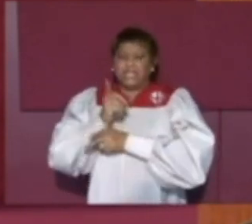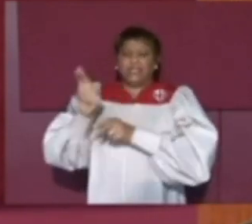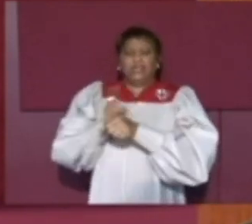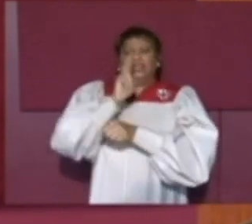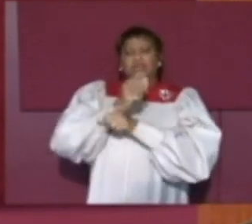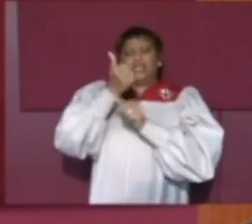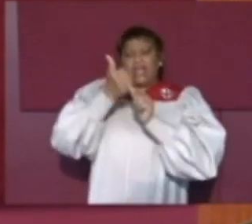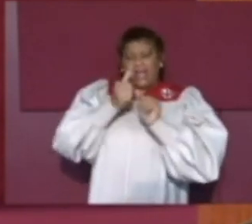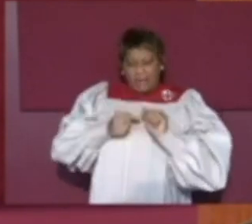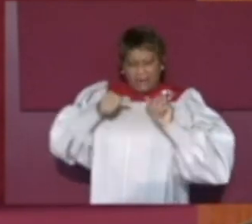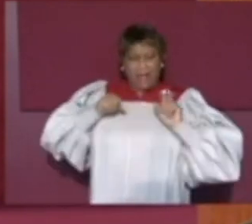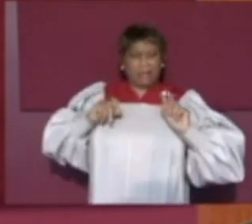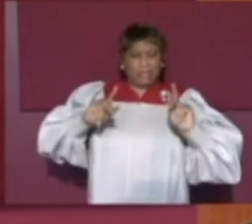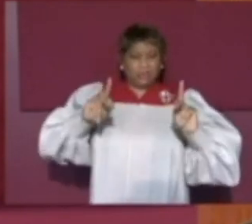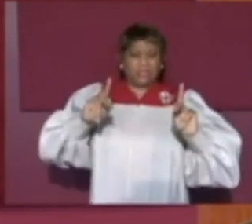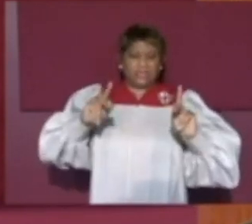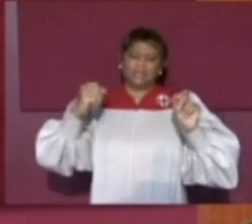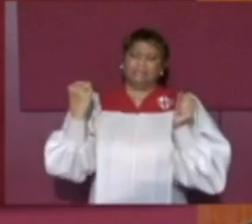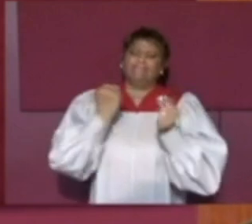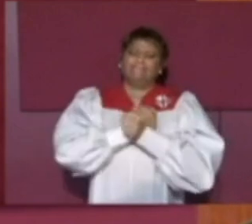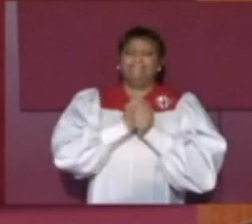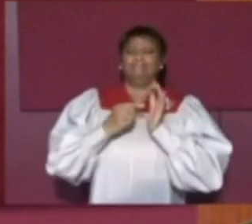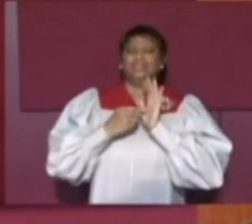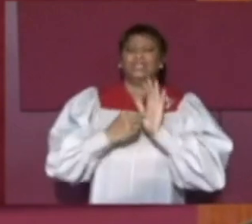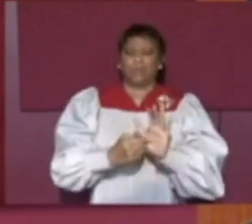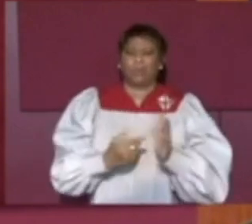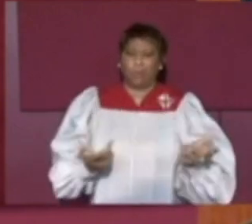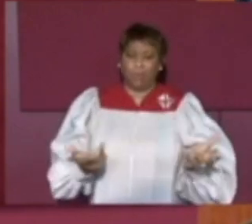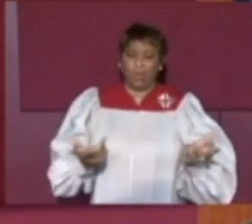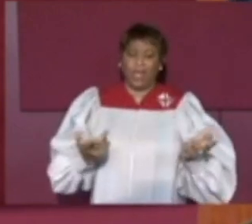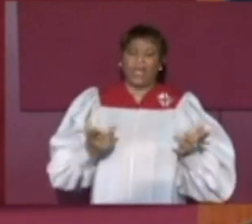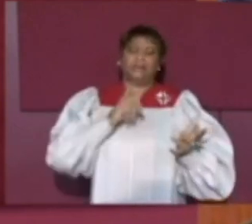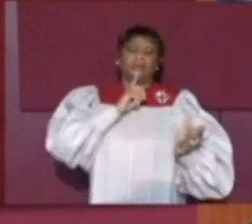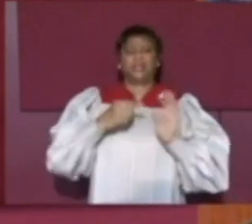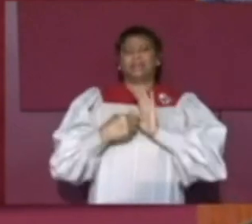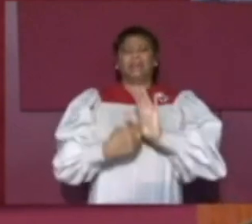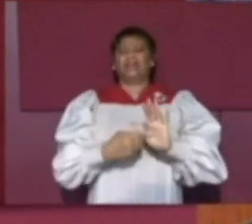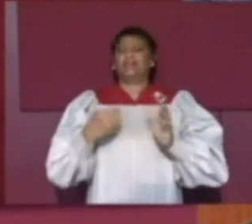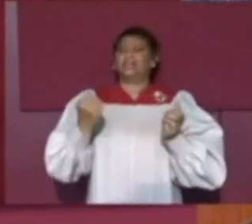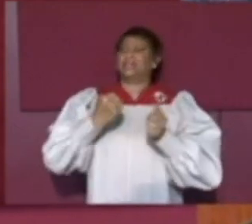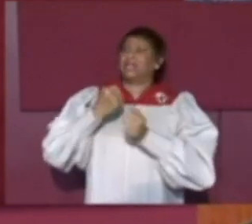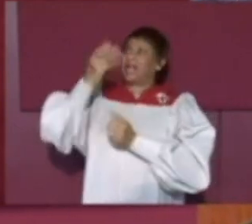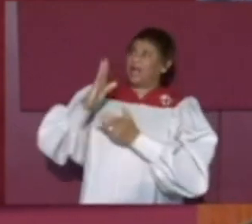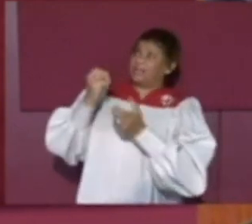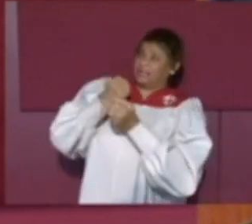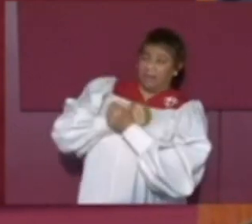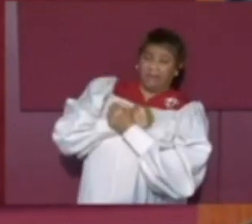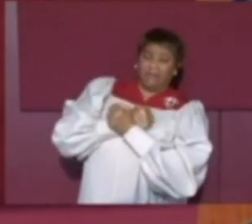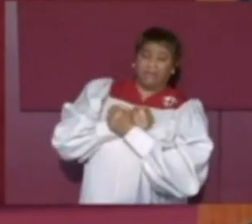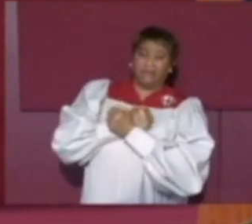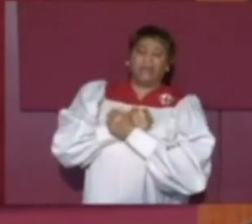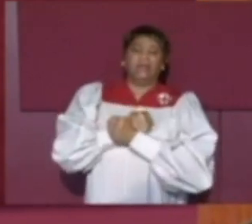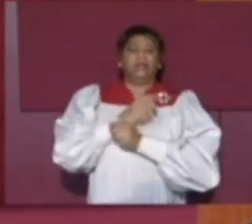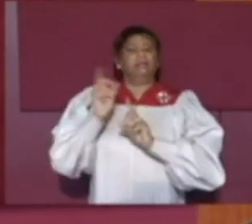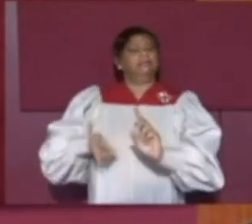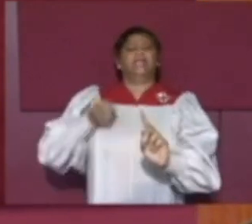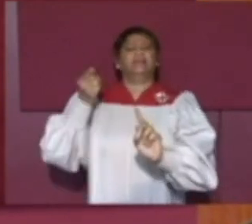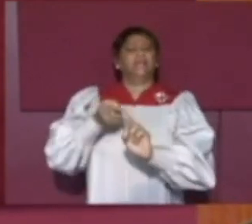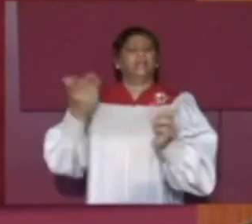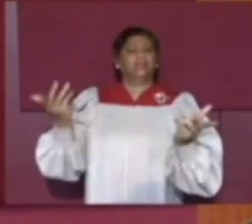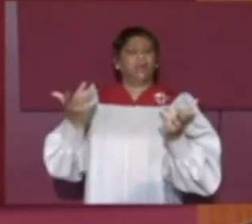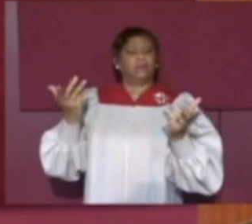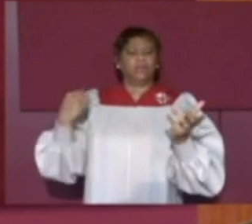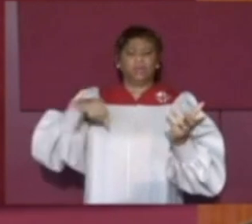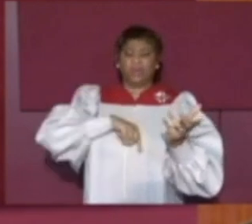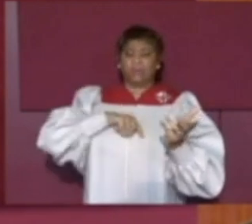opportunity to love. And the goal has been to manifest the love of God. And so the objective and what we've been